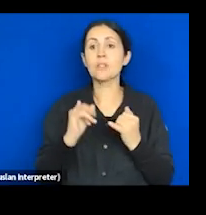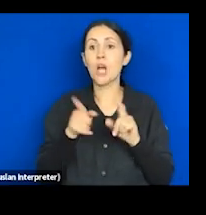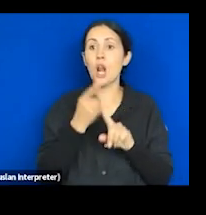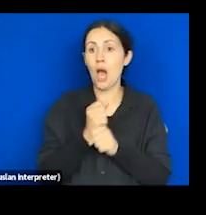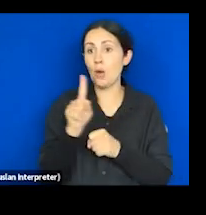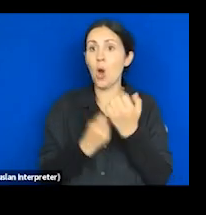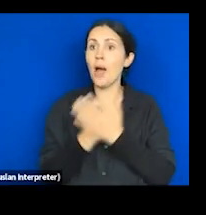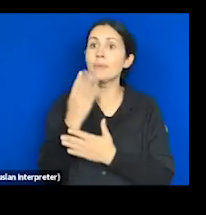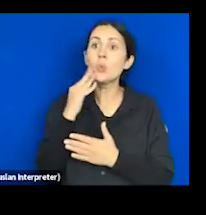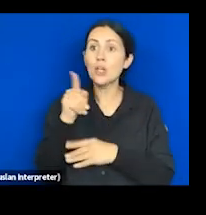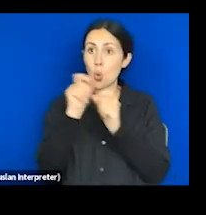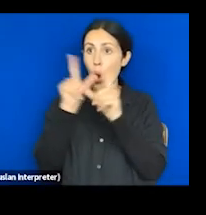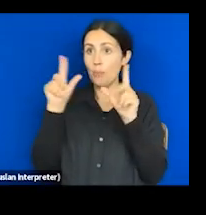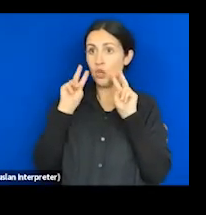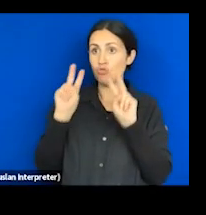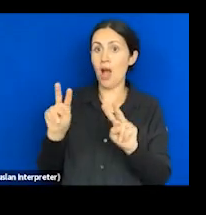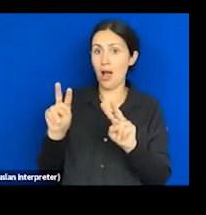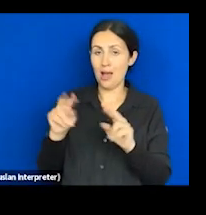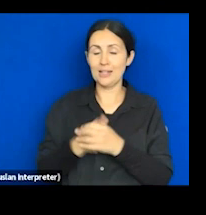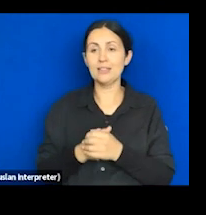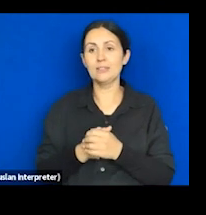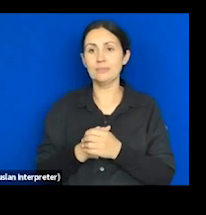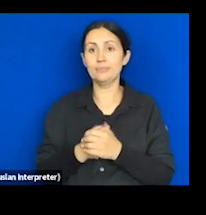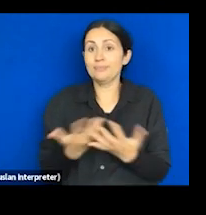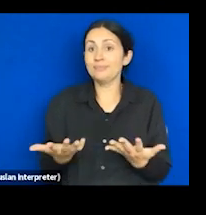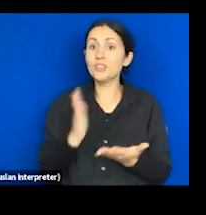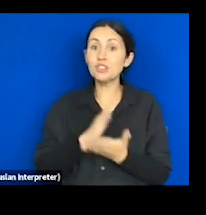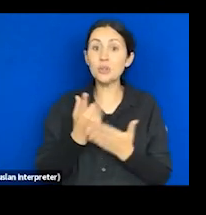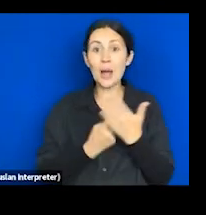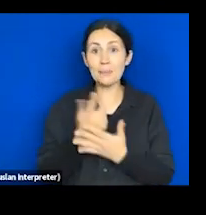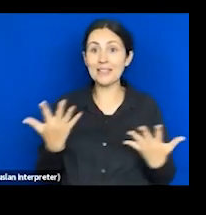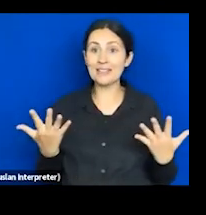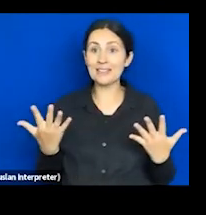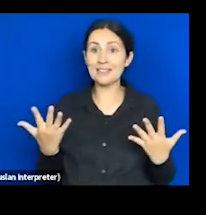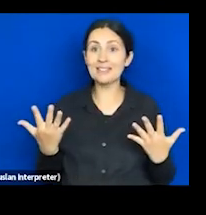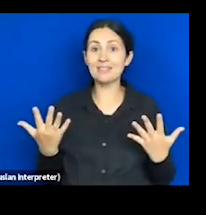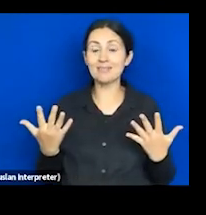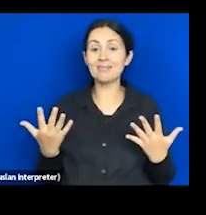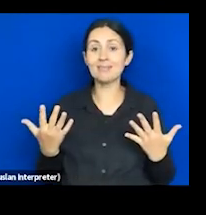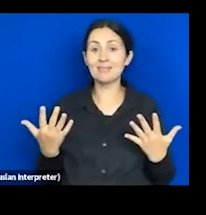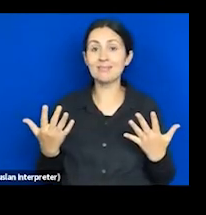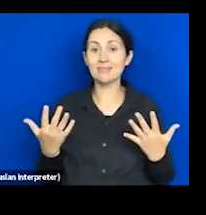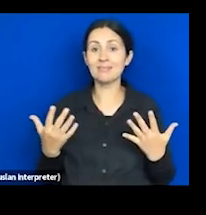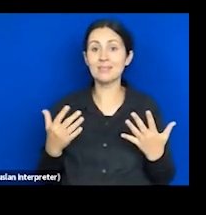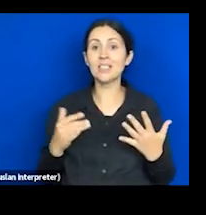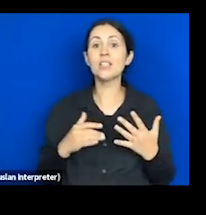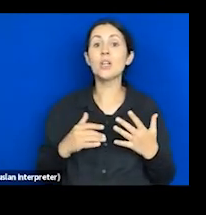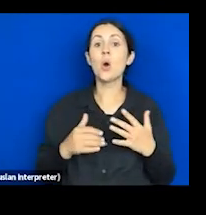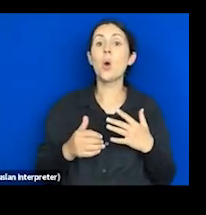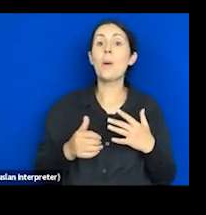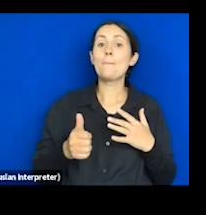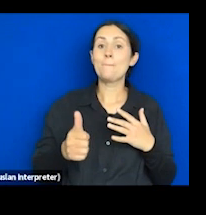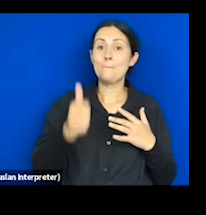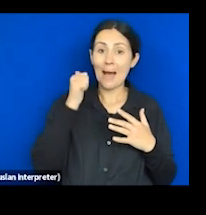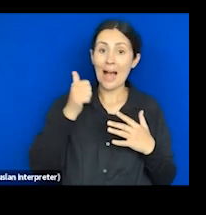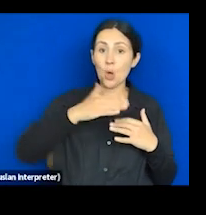processes incoming visual information. And that's what we saw in a very compelling way. The backward waves dropping down and the forward